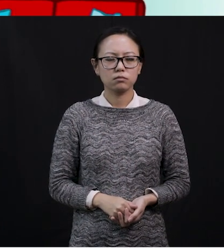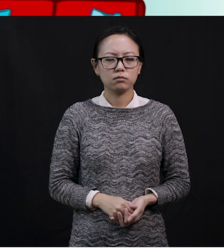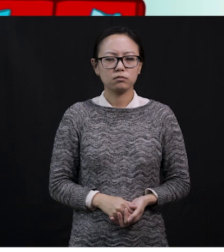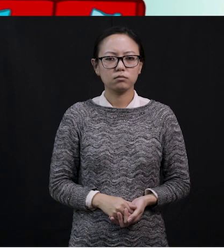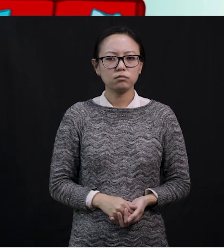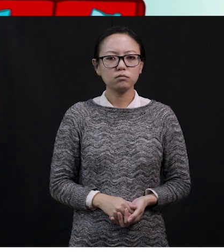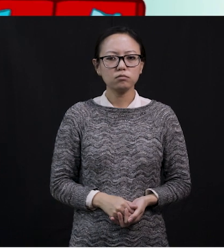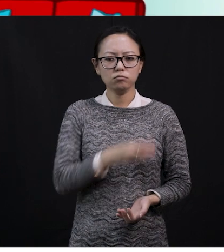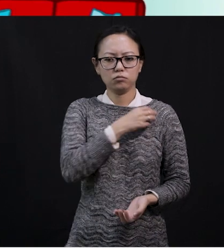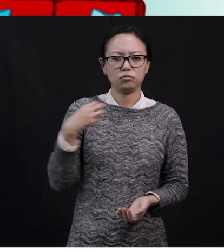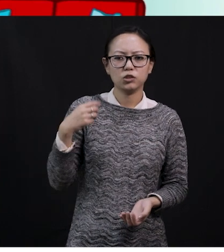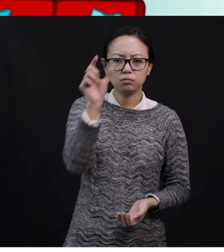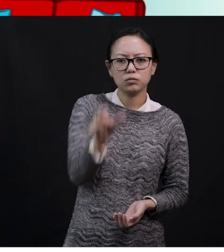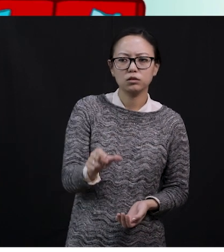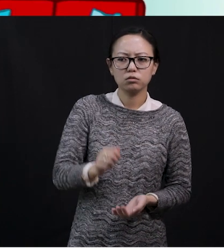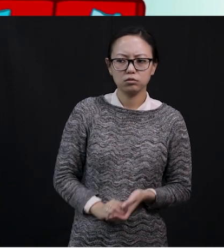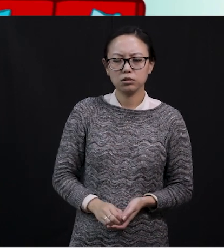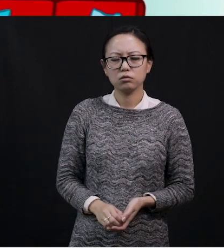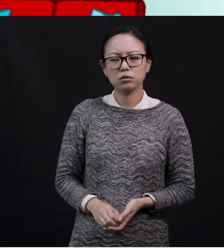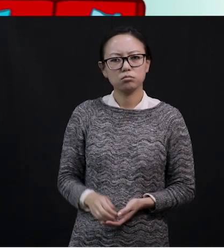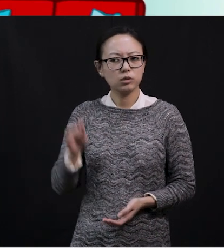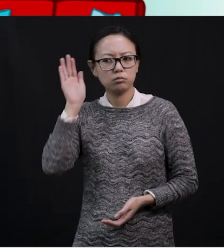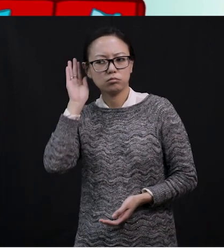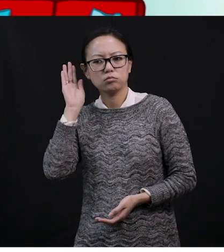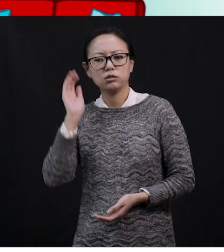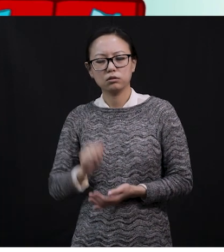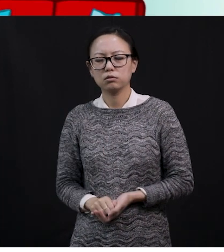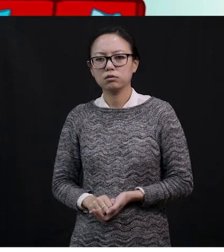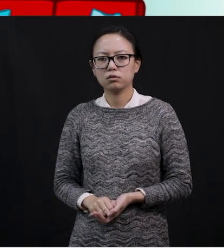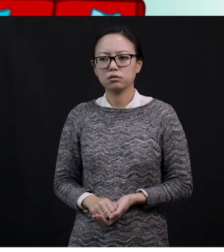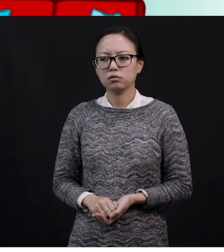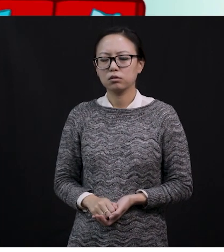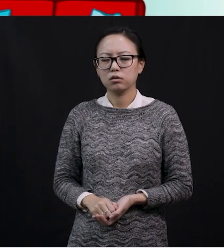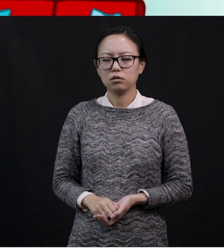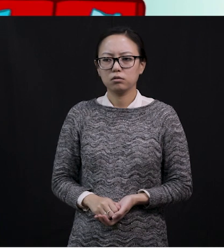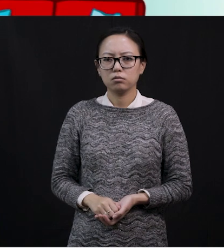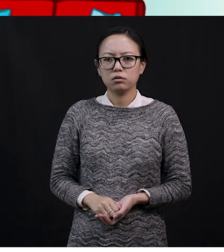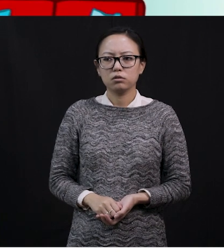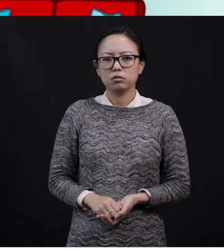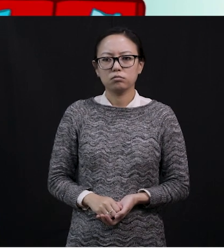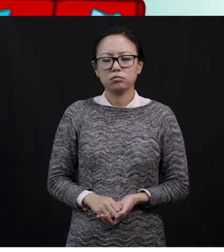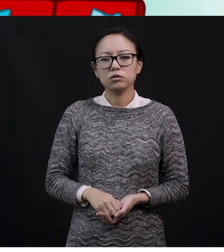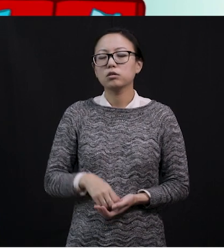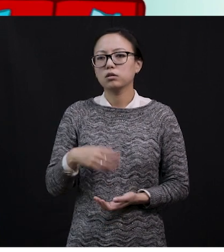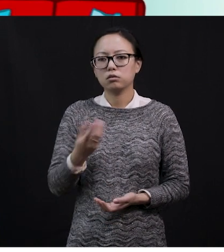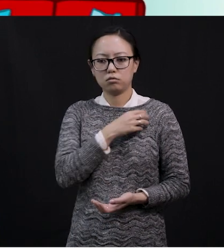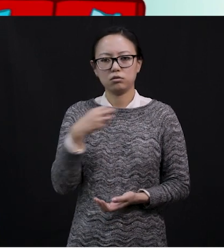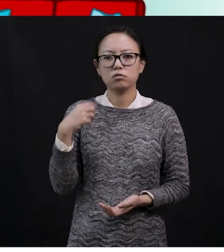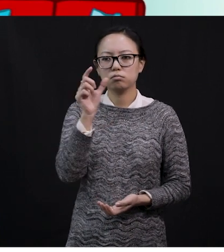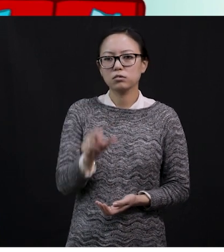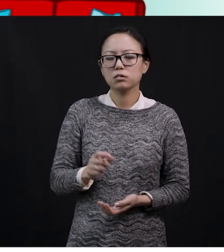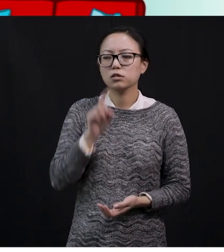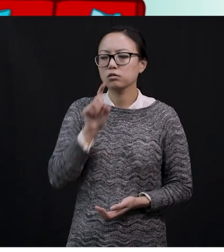And after listening to all the symptoms and what Bipin Babu has to say, Dr. Chanda said, "I've never had to deal with a